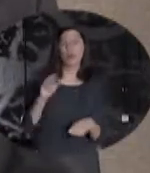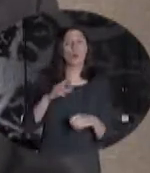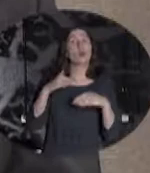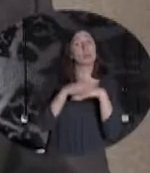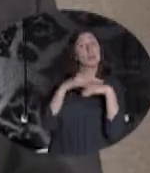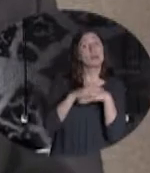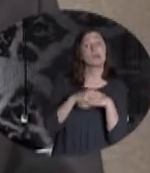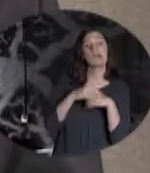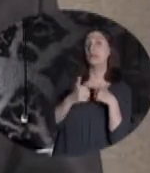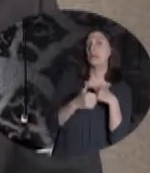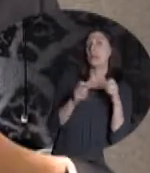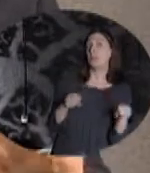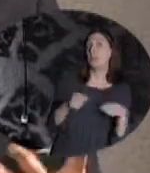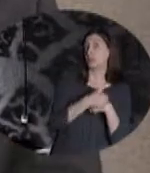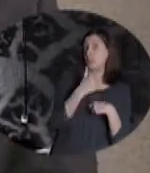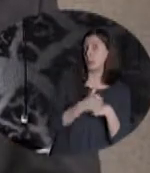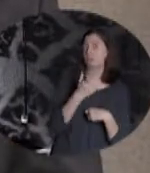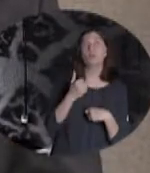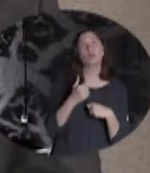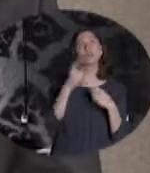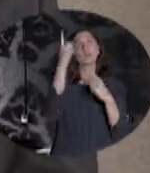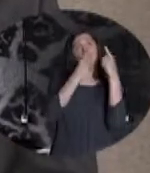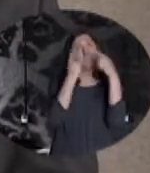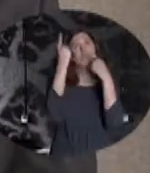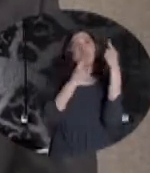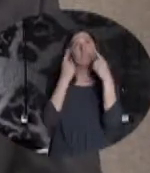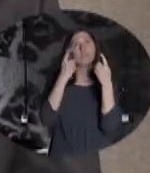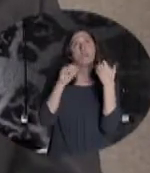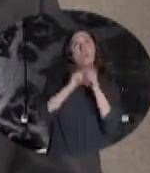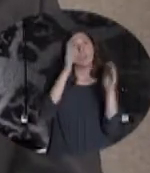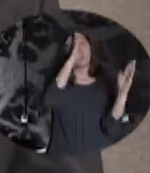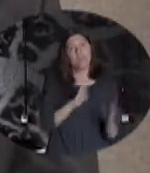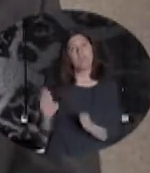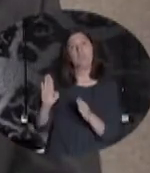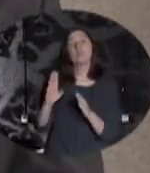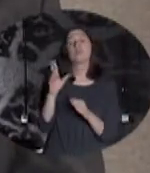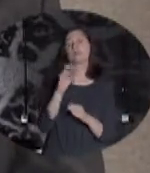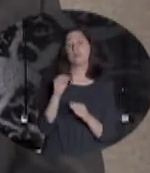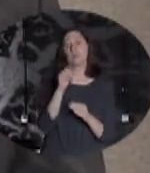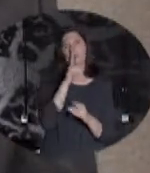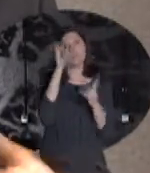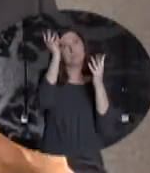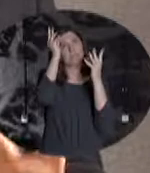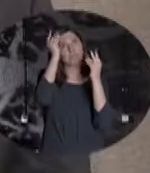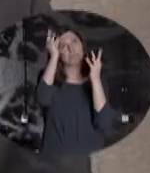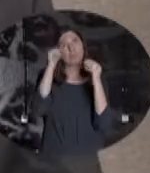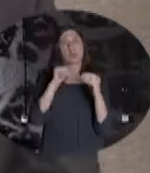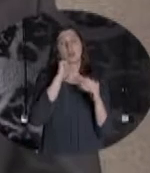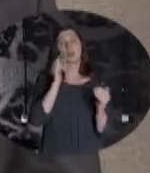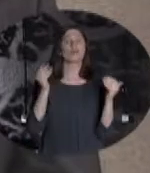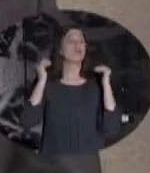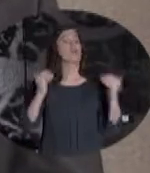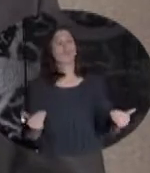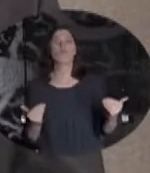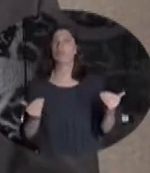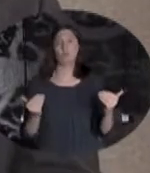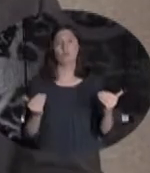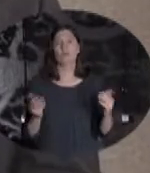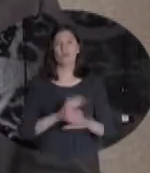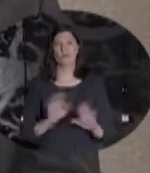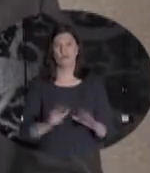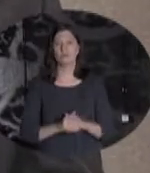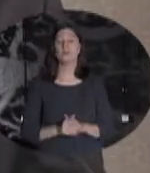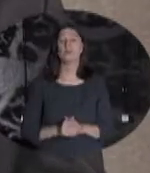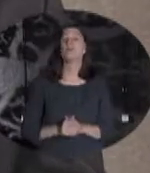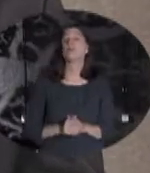be dealing with. Just think these things through and have a plan and put some thought into it. Don't just kind of go blindly into a situation. We always